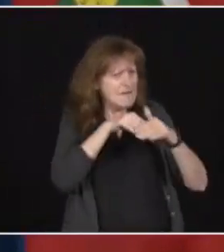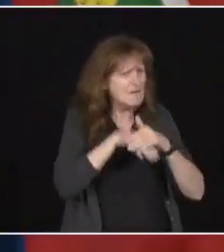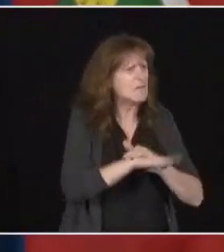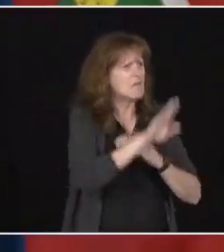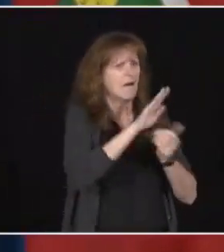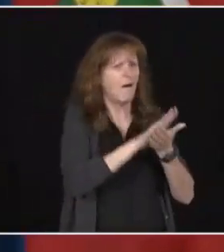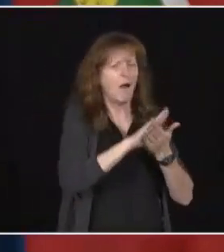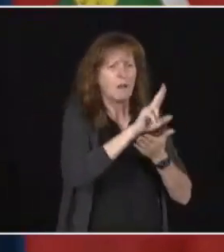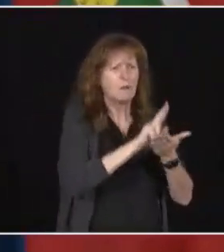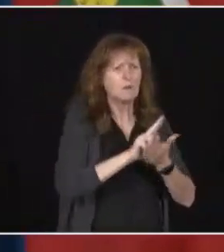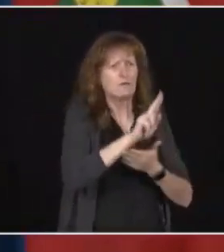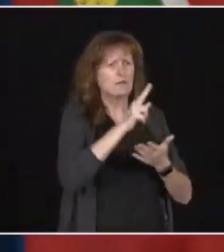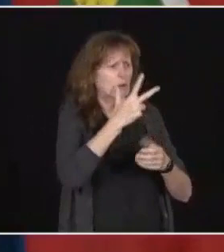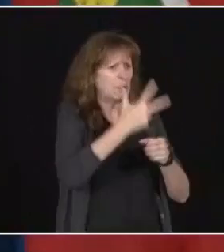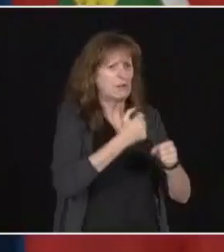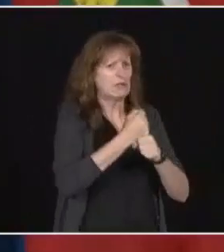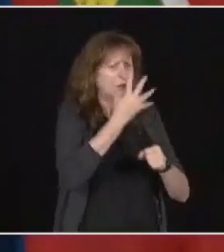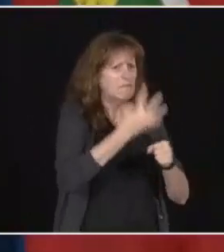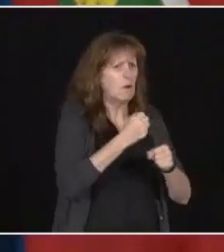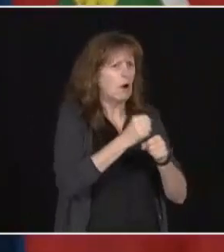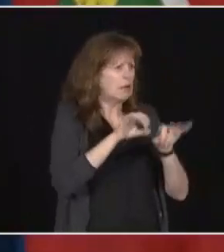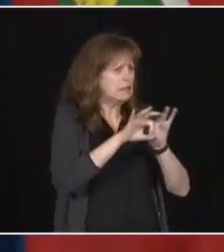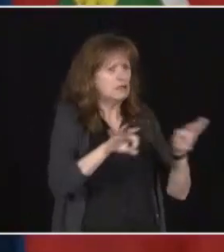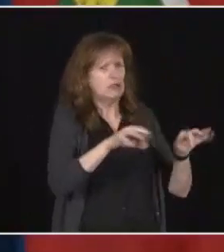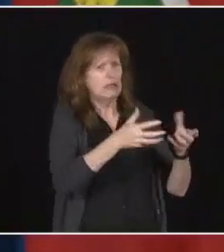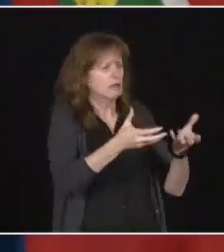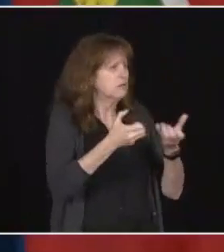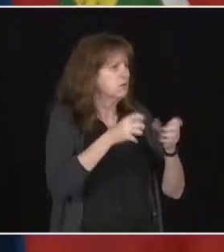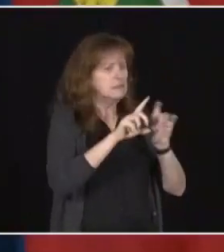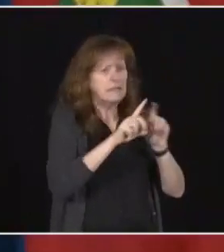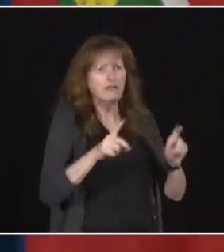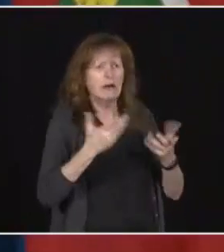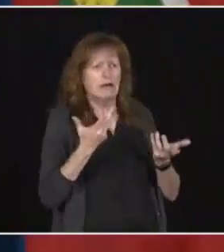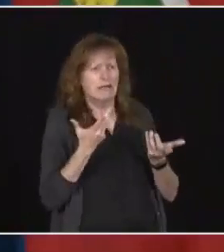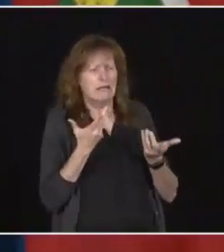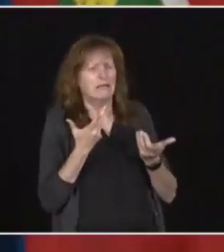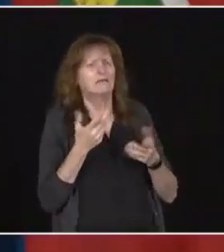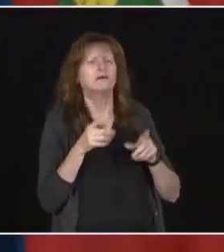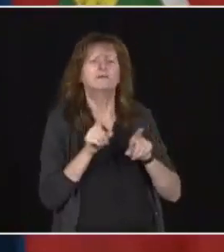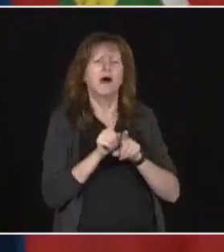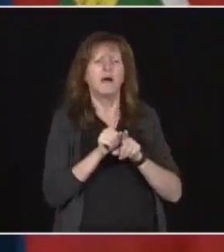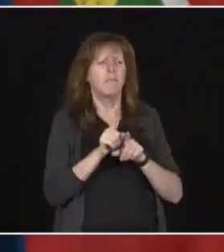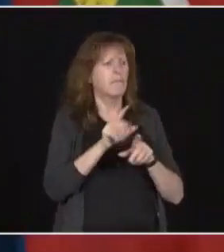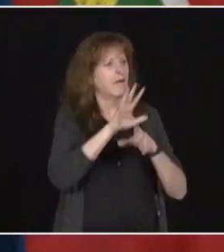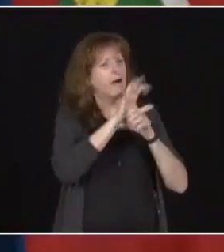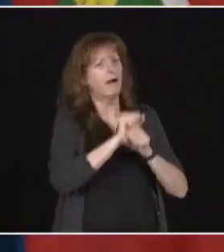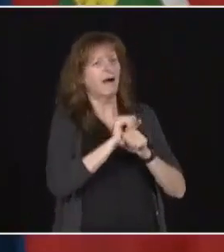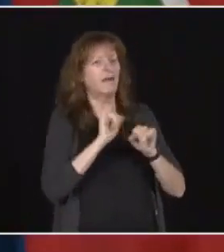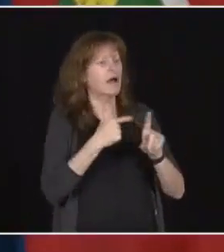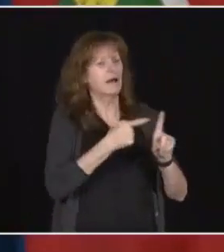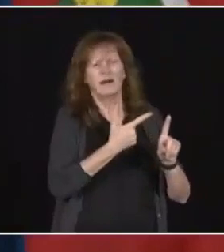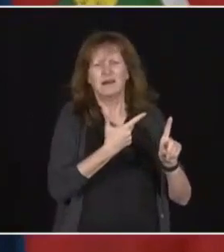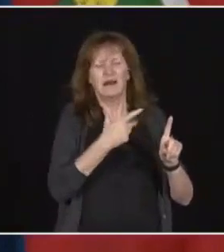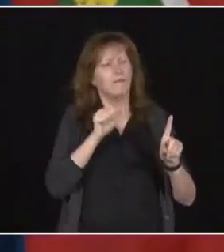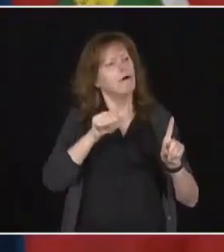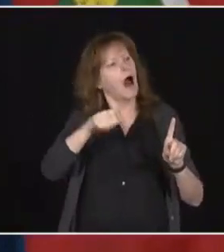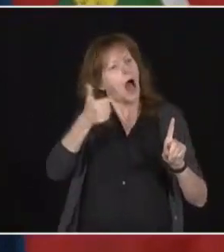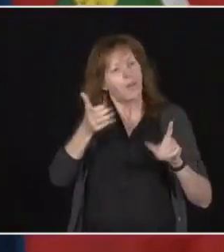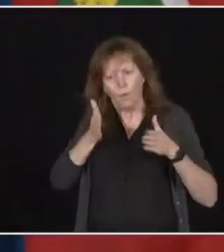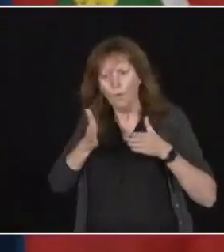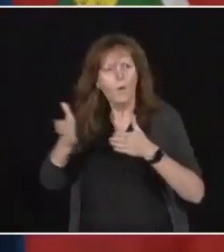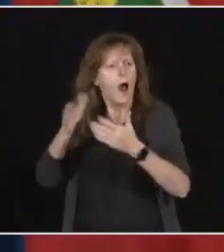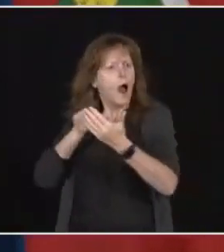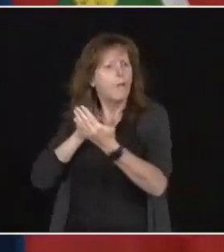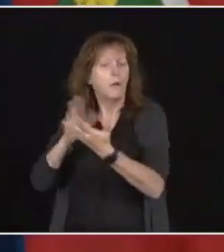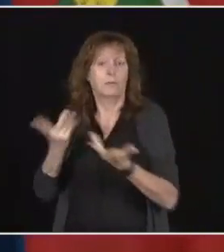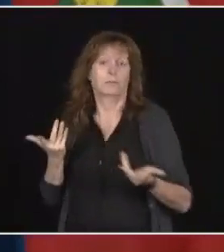to school for a 3 or 4 year program in a usual traditional setting. Programs through virtual learning and micro-credentials to